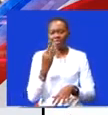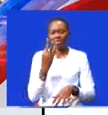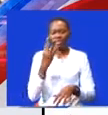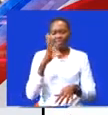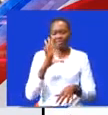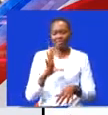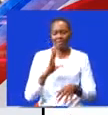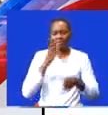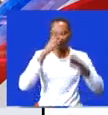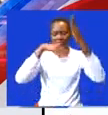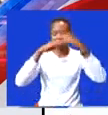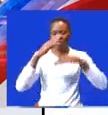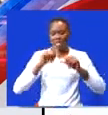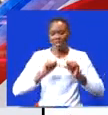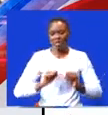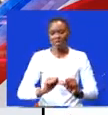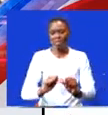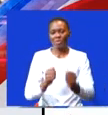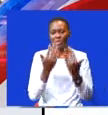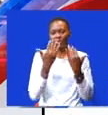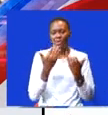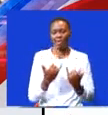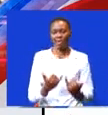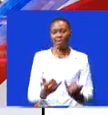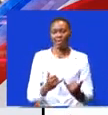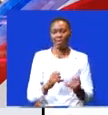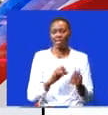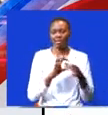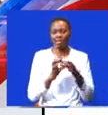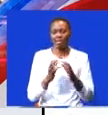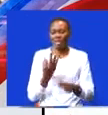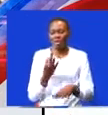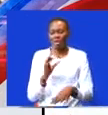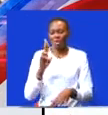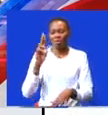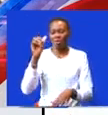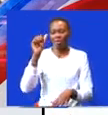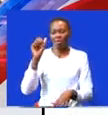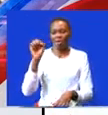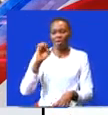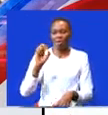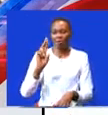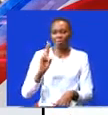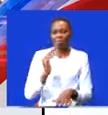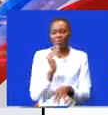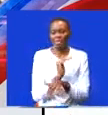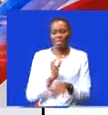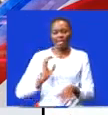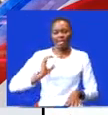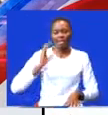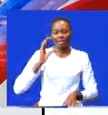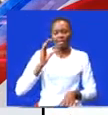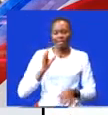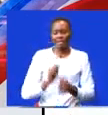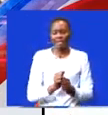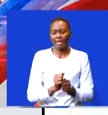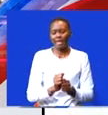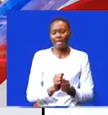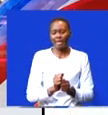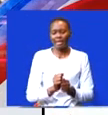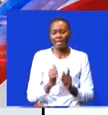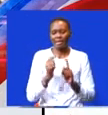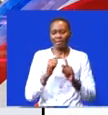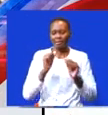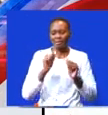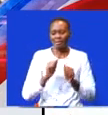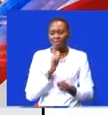pacho kaendi koro ni to dhi nyime ka koro ni to riwruok mar Uasu kwayo jakom margi Constanstine Wasonga mondo